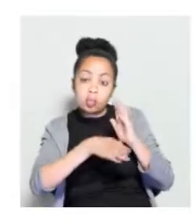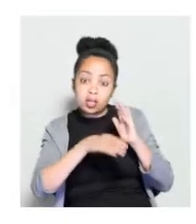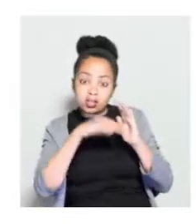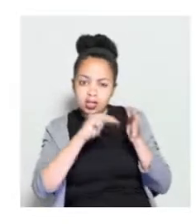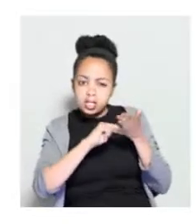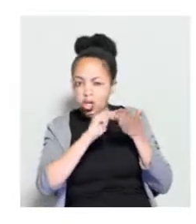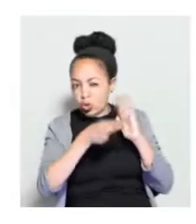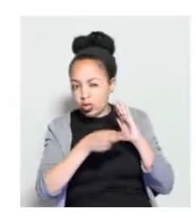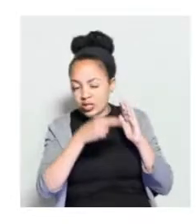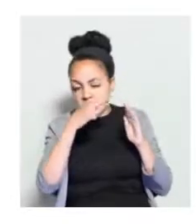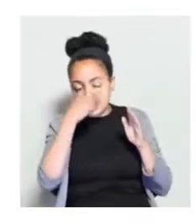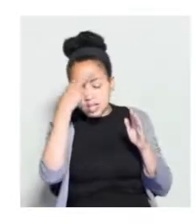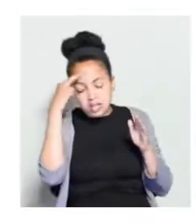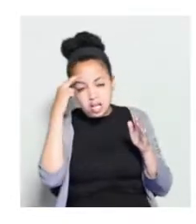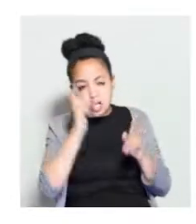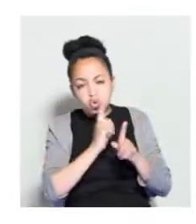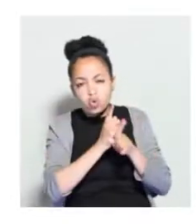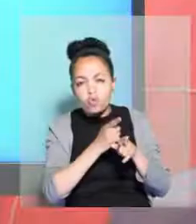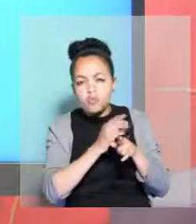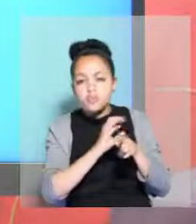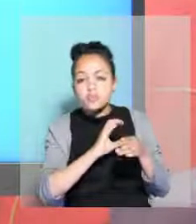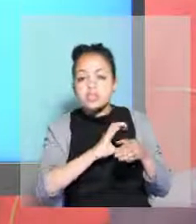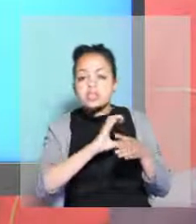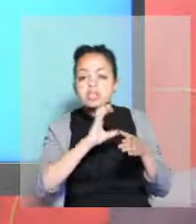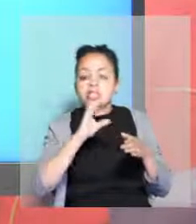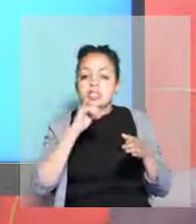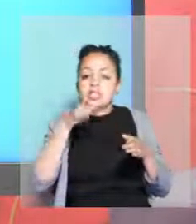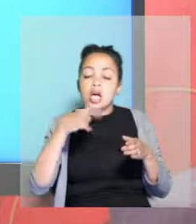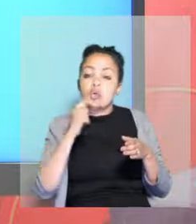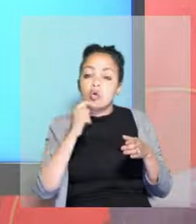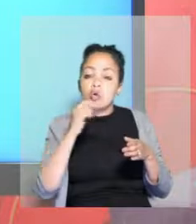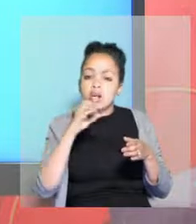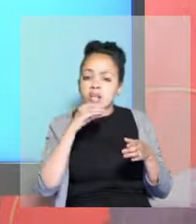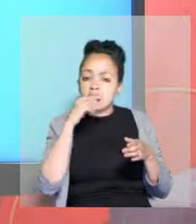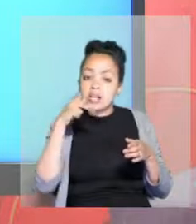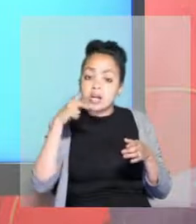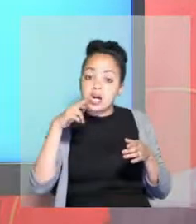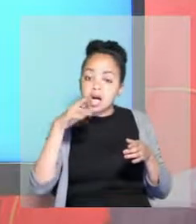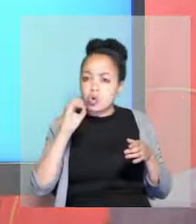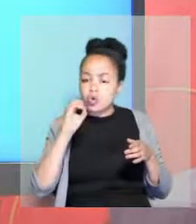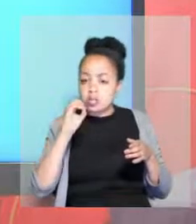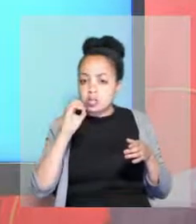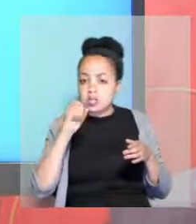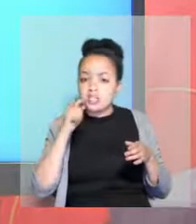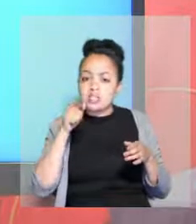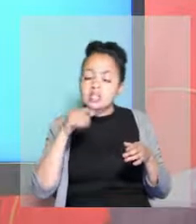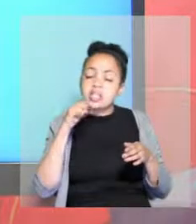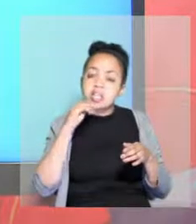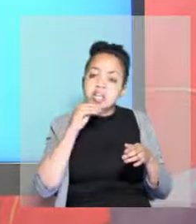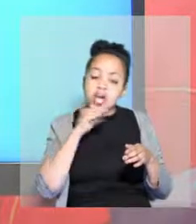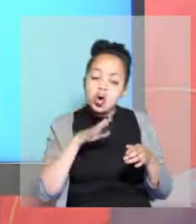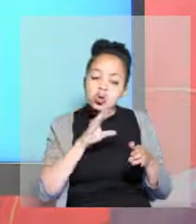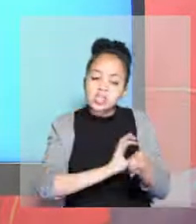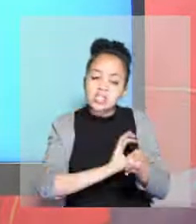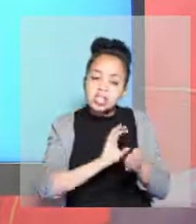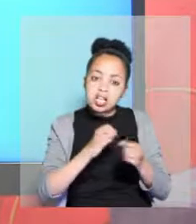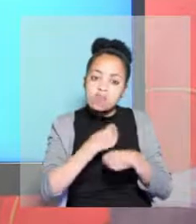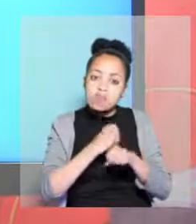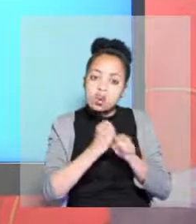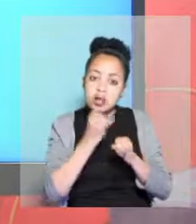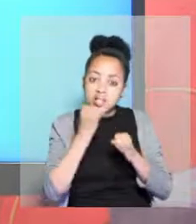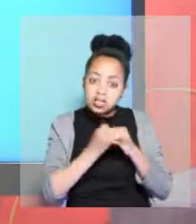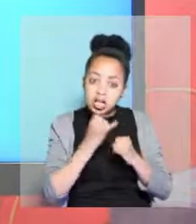nucleus as the result of cytokinase and the karyokinase. The daughter cells that are formed at the